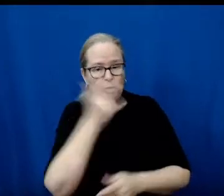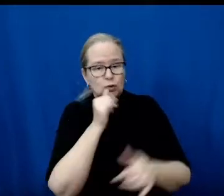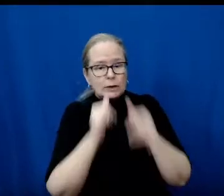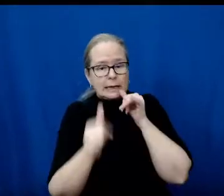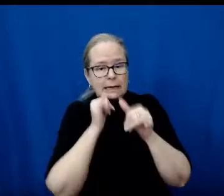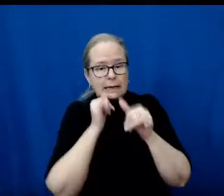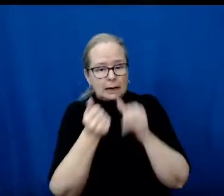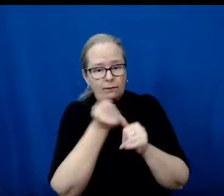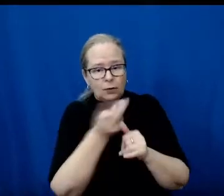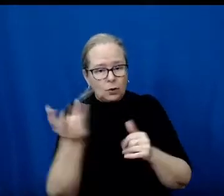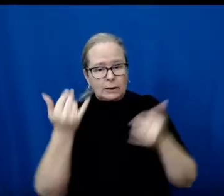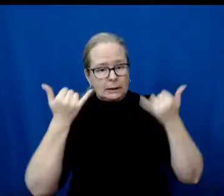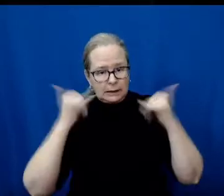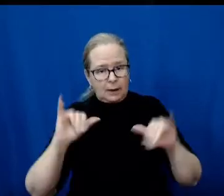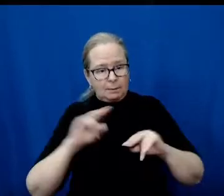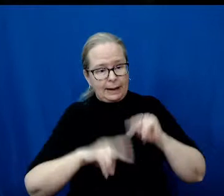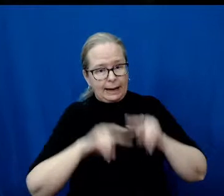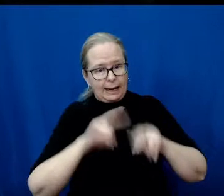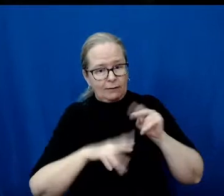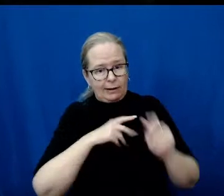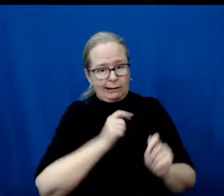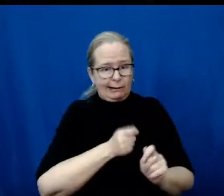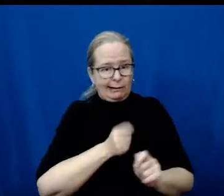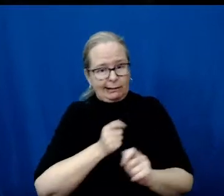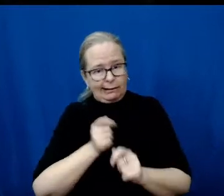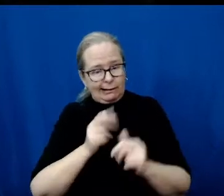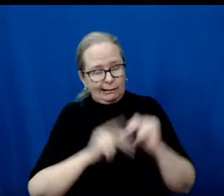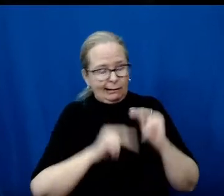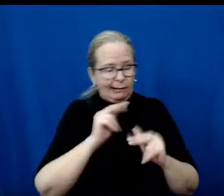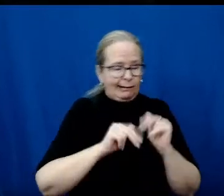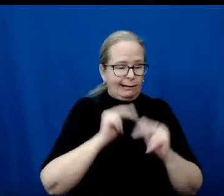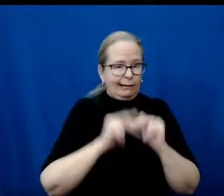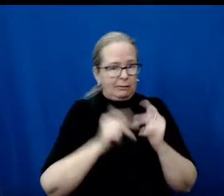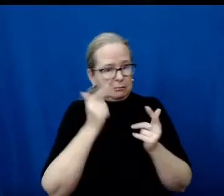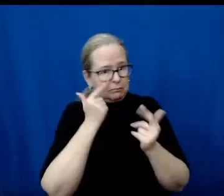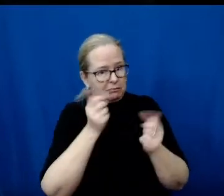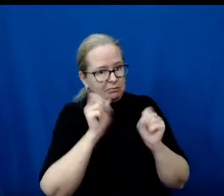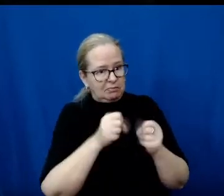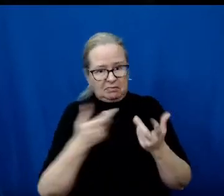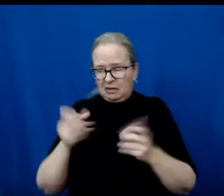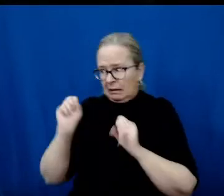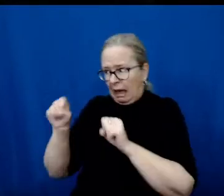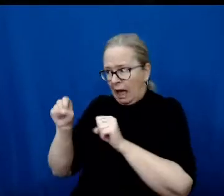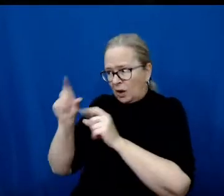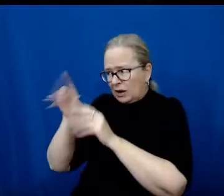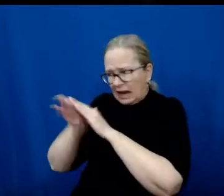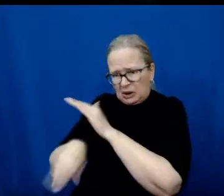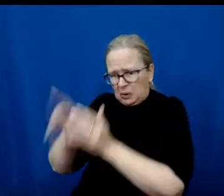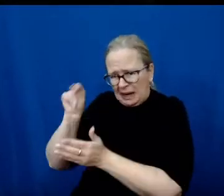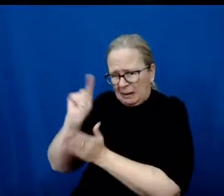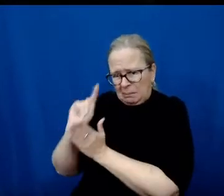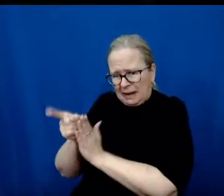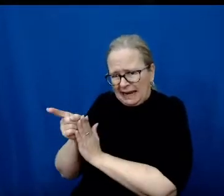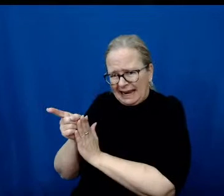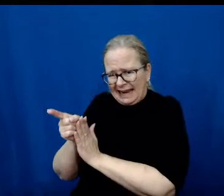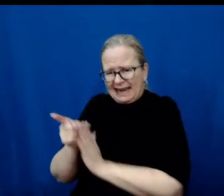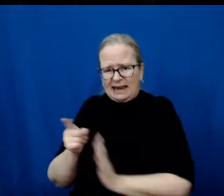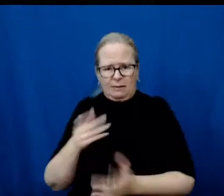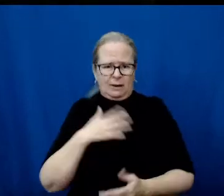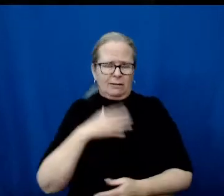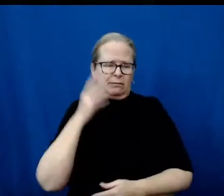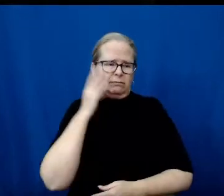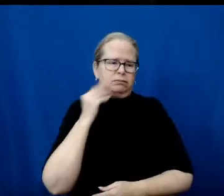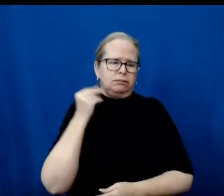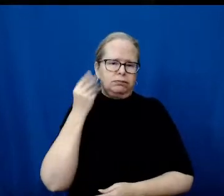than 20 minutes. I've built so many of those things now. You can do them in your sleep. And man, I don't know how long it took you to build yours, or but they're so easy